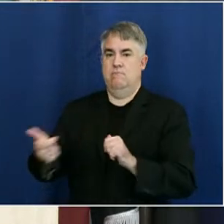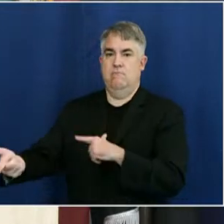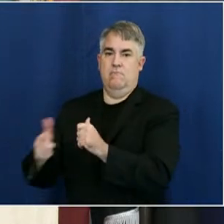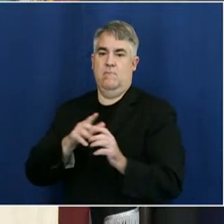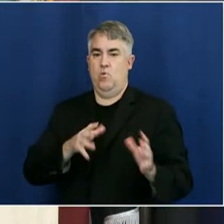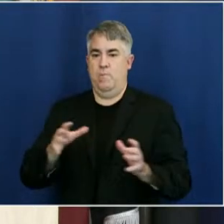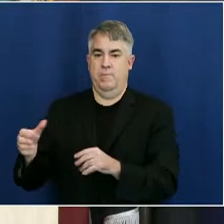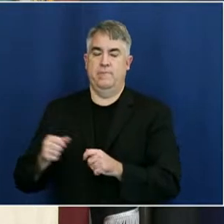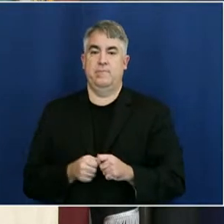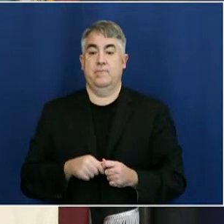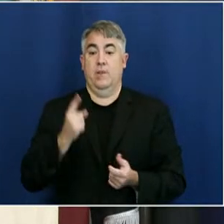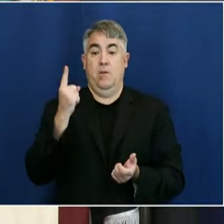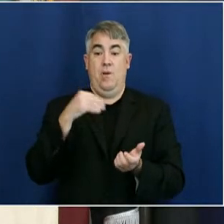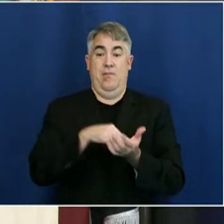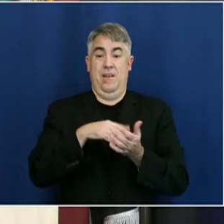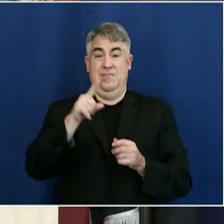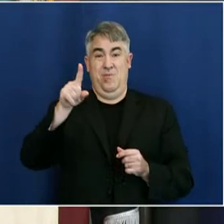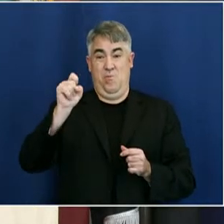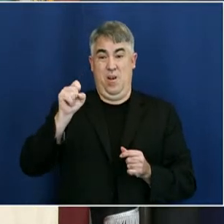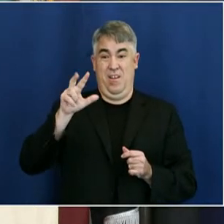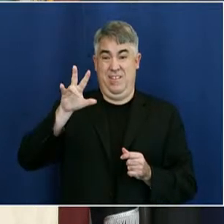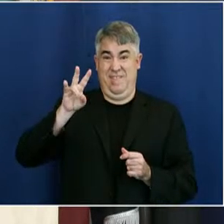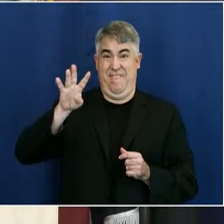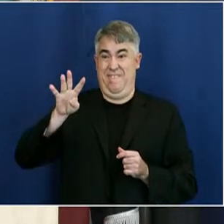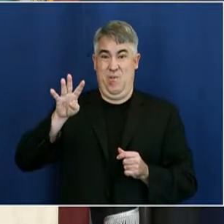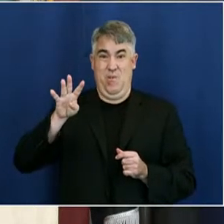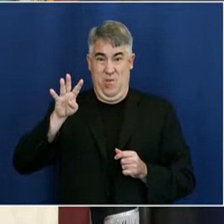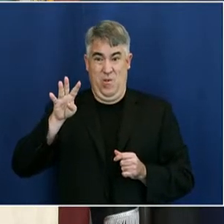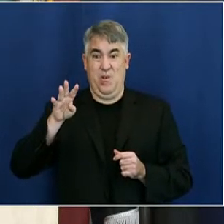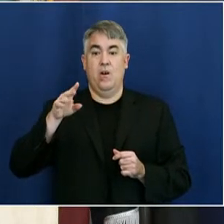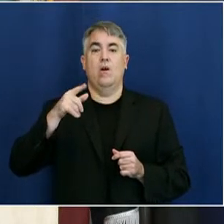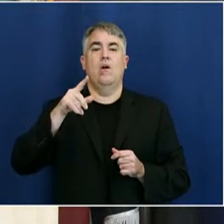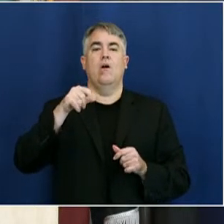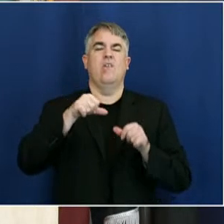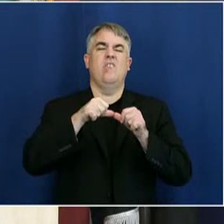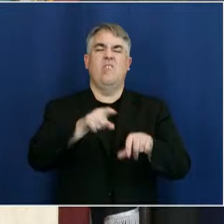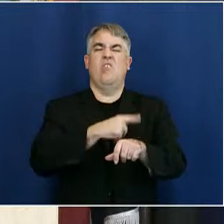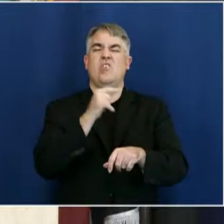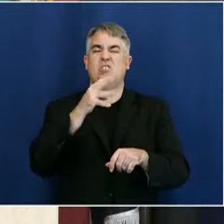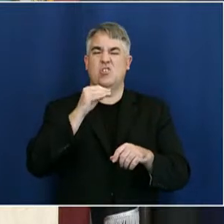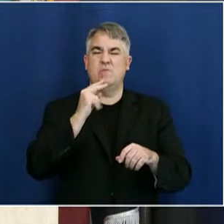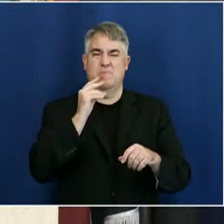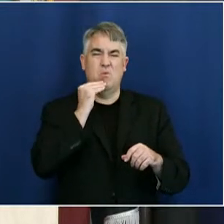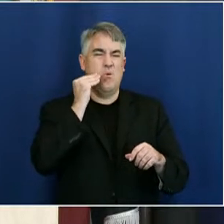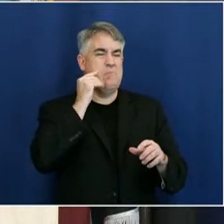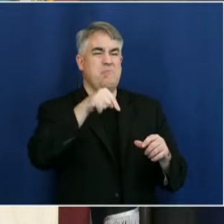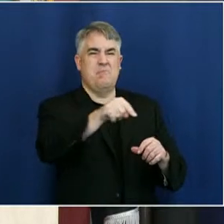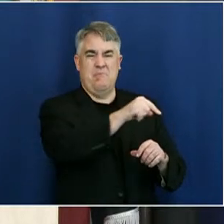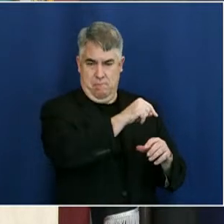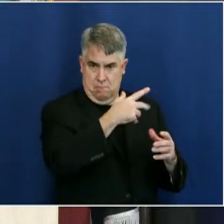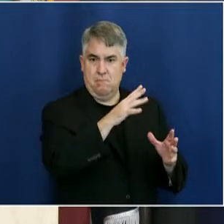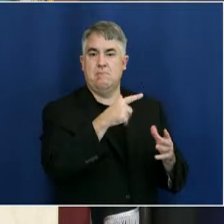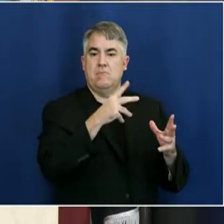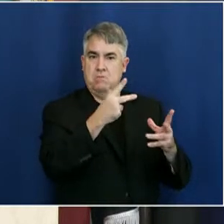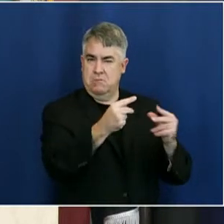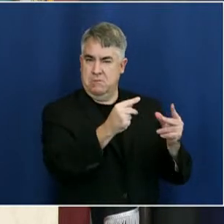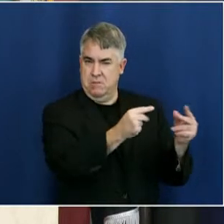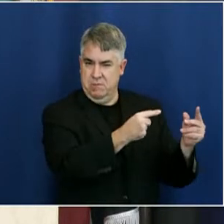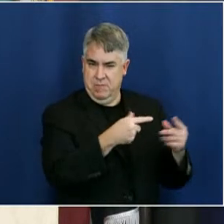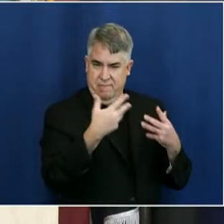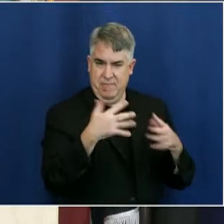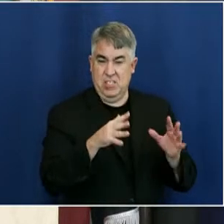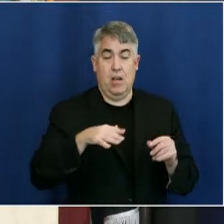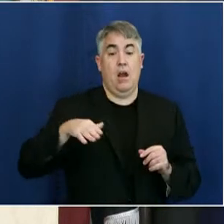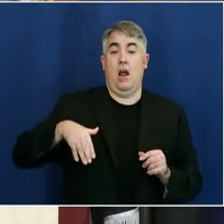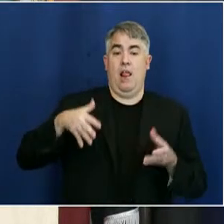1,174 of our long-term care facilities have been visited for vaccinations. There are 173 that are left, but all of those are scheduled